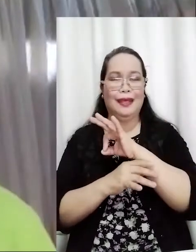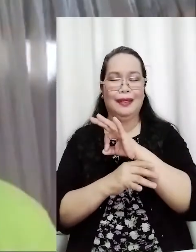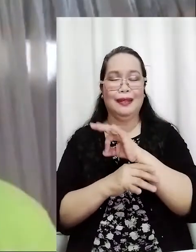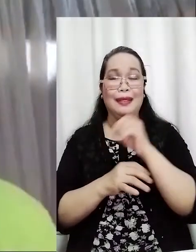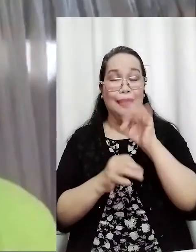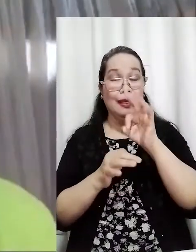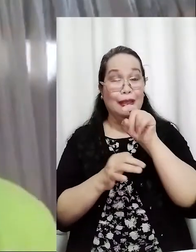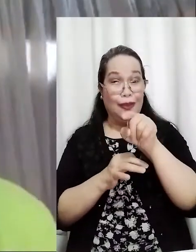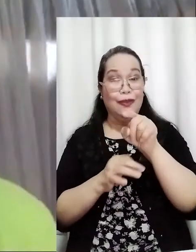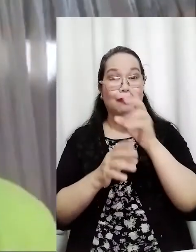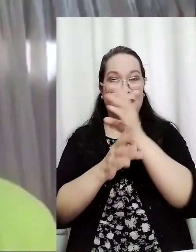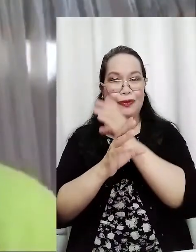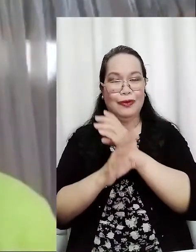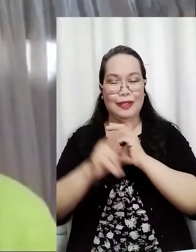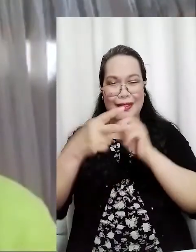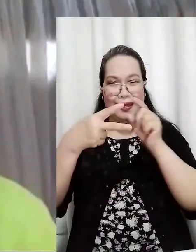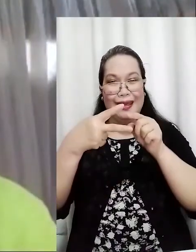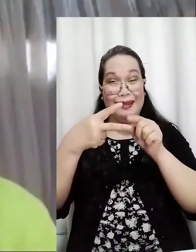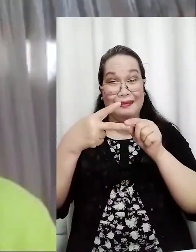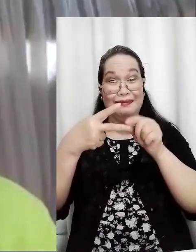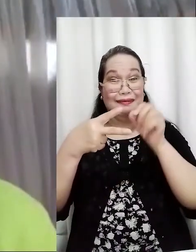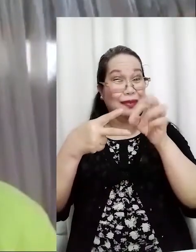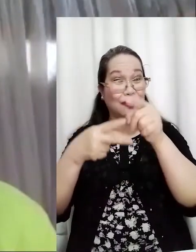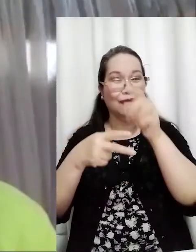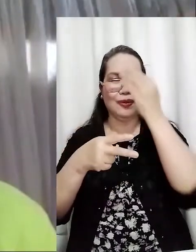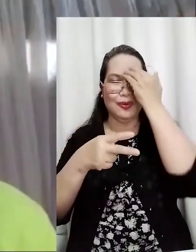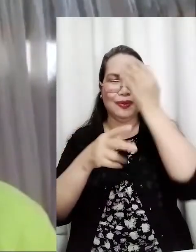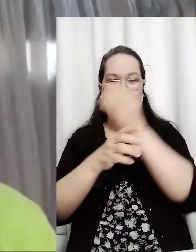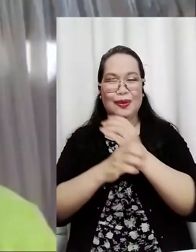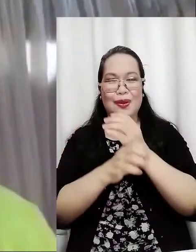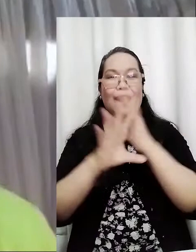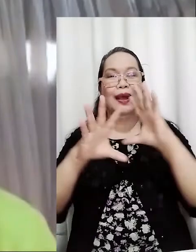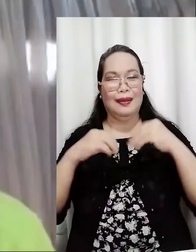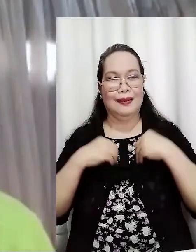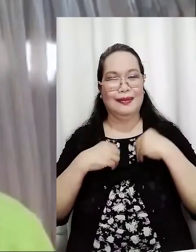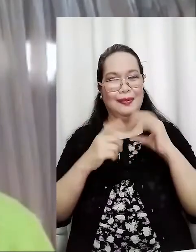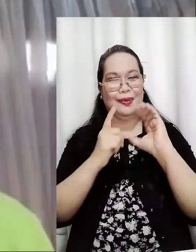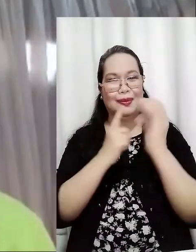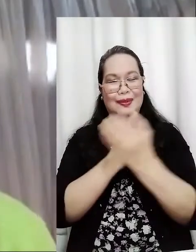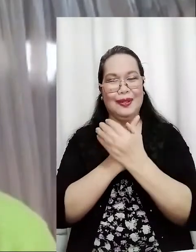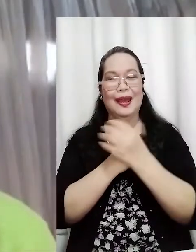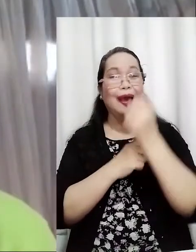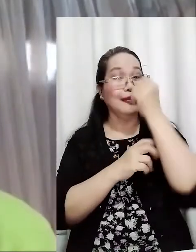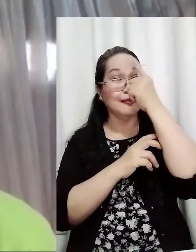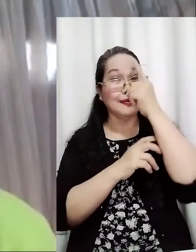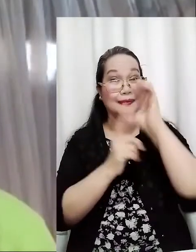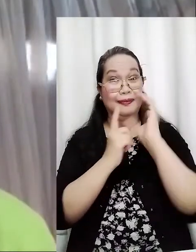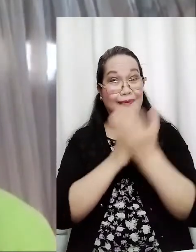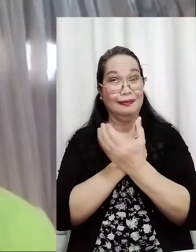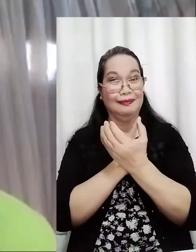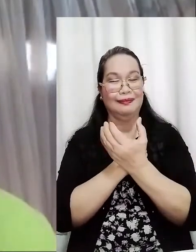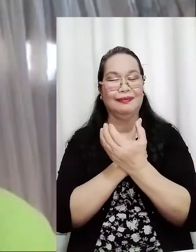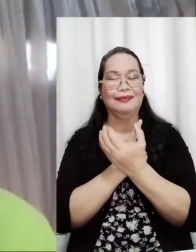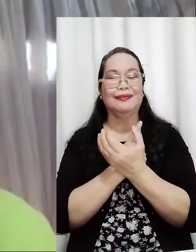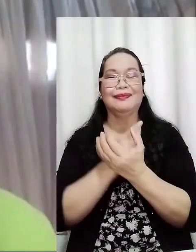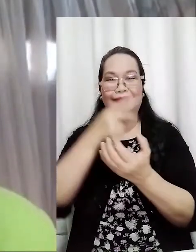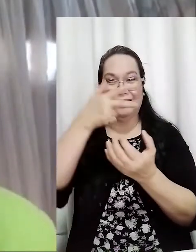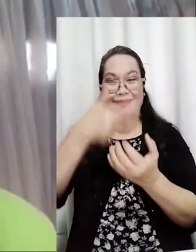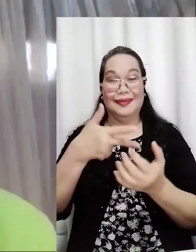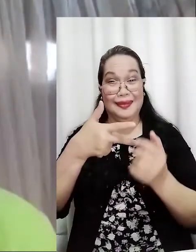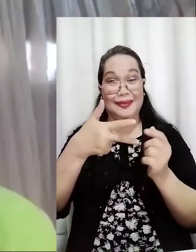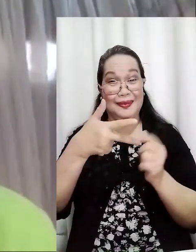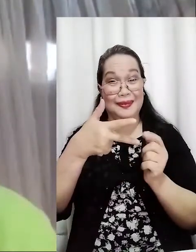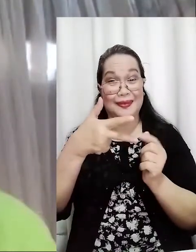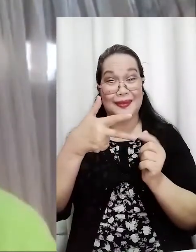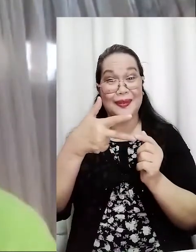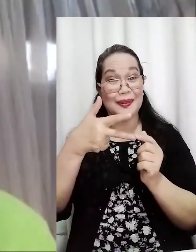No? You accept their culture and understand their culture. Then, ikatatlo na quality